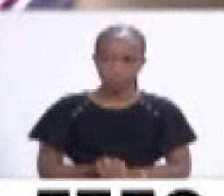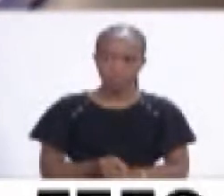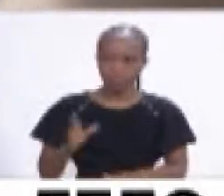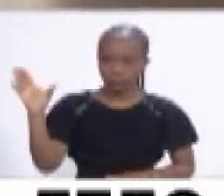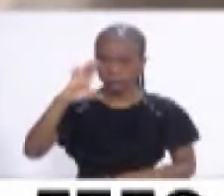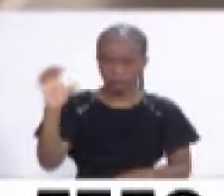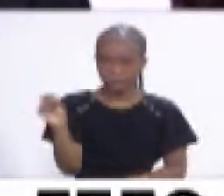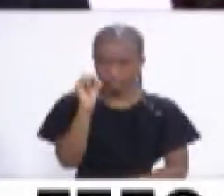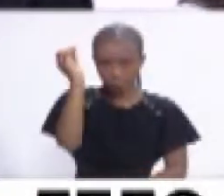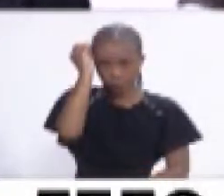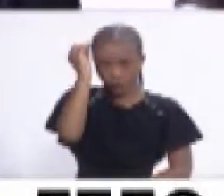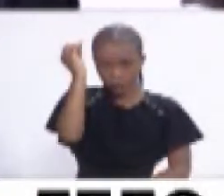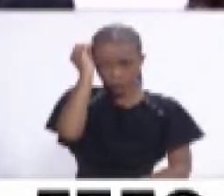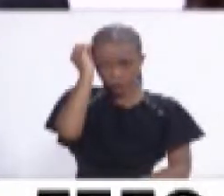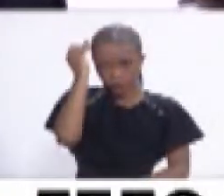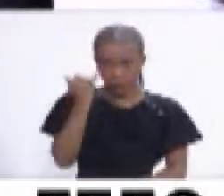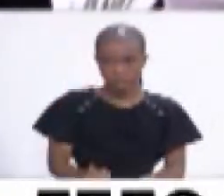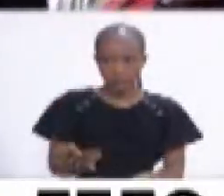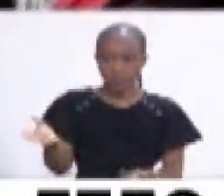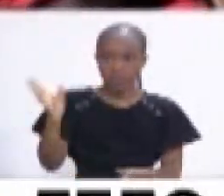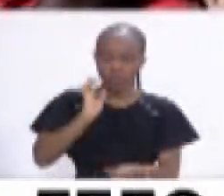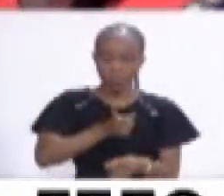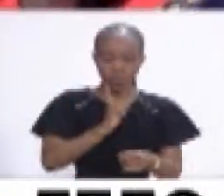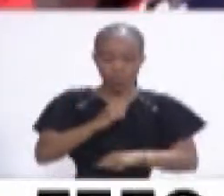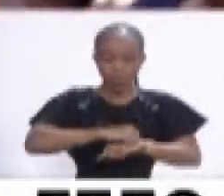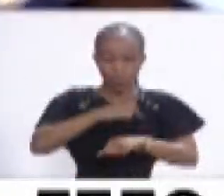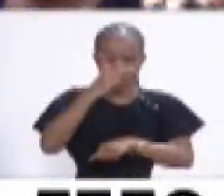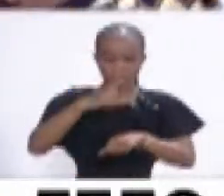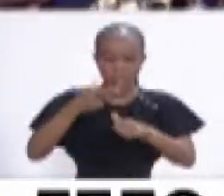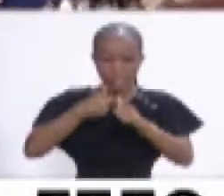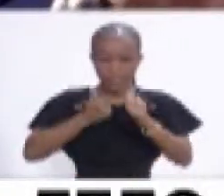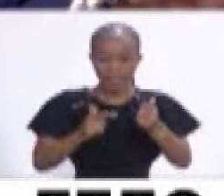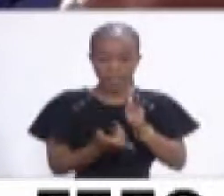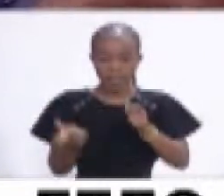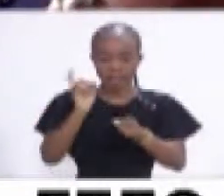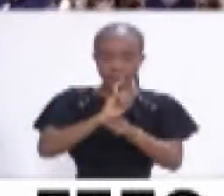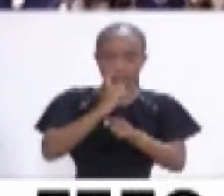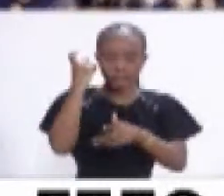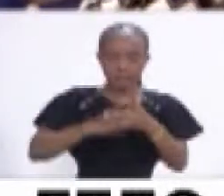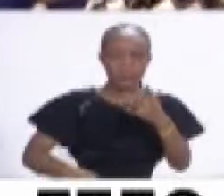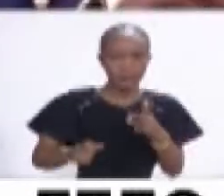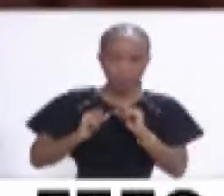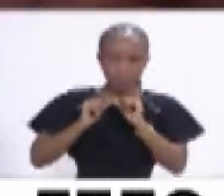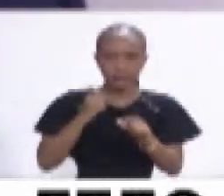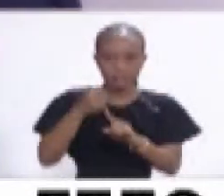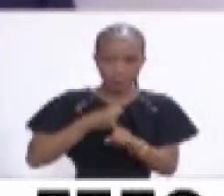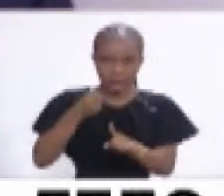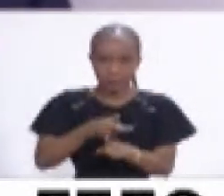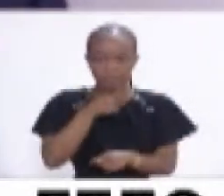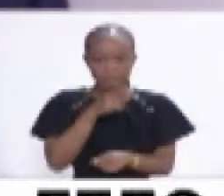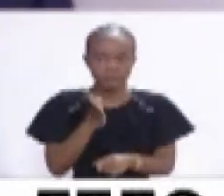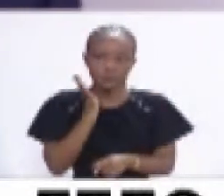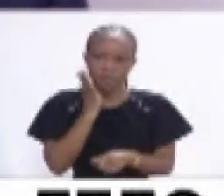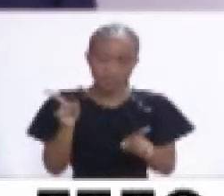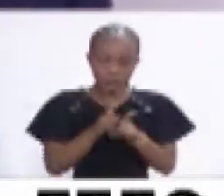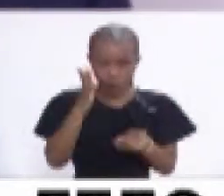CS for Education George Magoha has warned school principals against creating additional levies to already struggling parents. And I